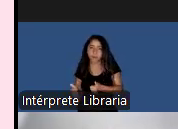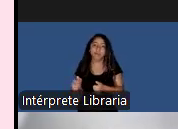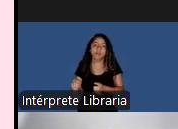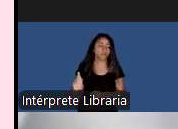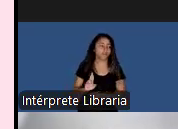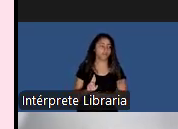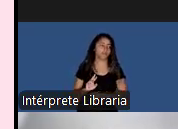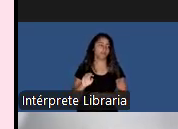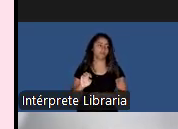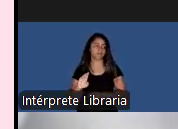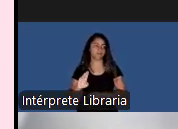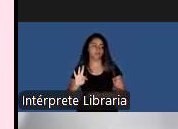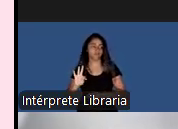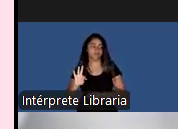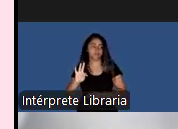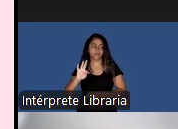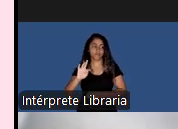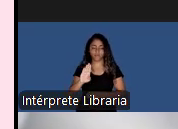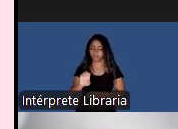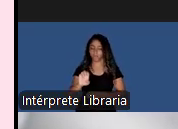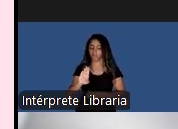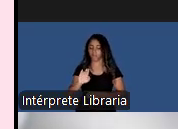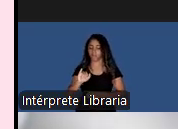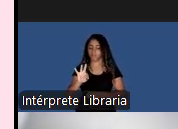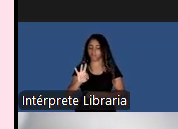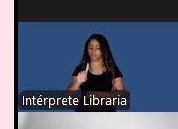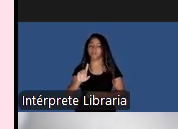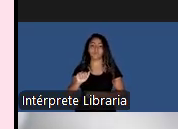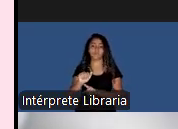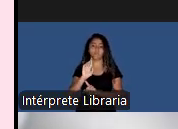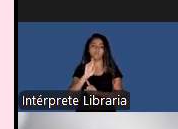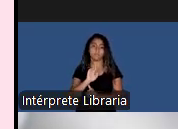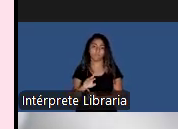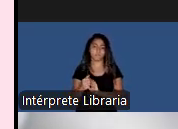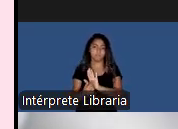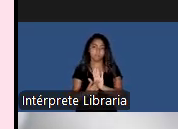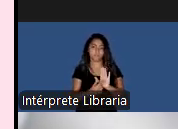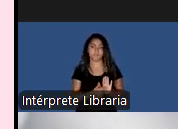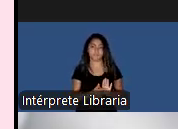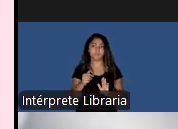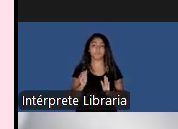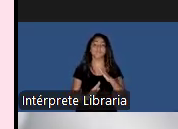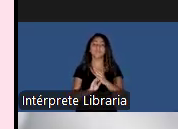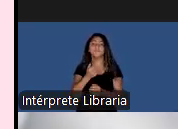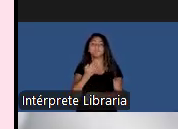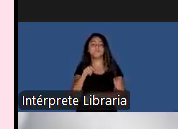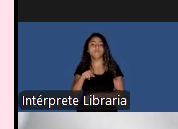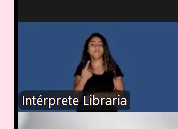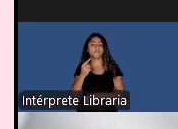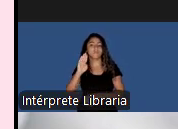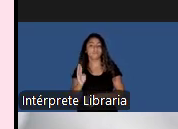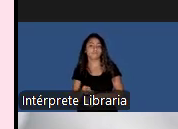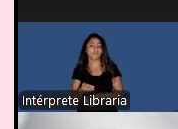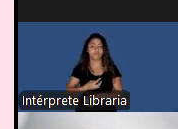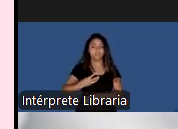is this EBITDA numbers that we see here for the quarter. Adjusted EBITDA of the parent company is 14.1